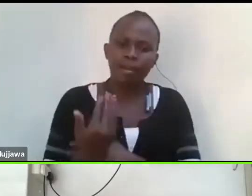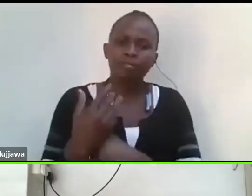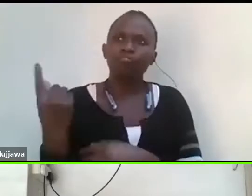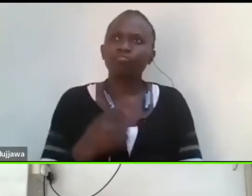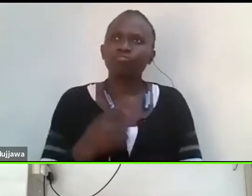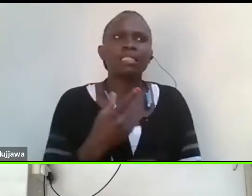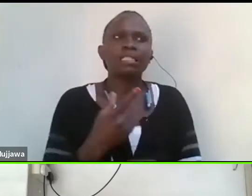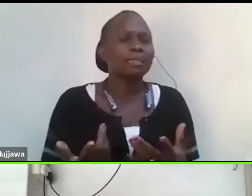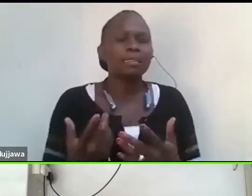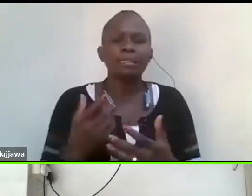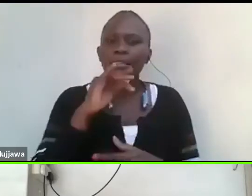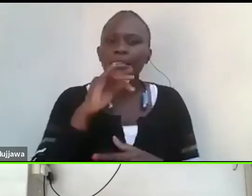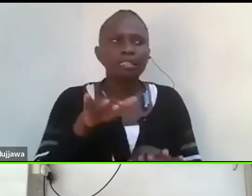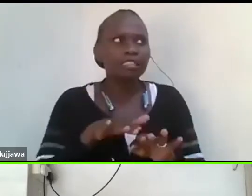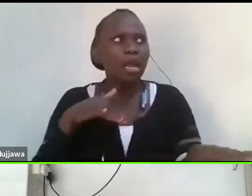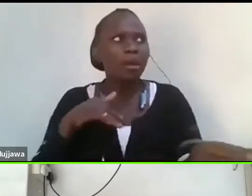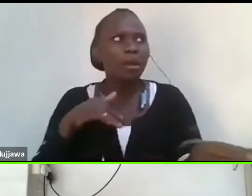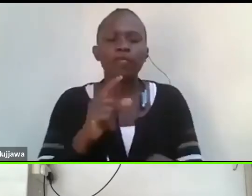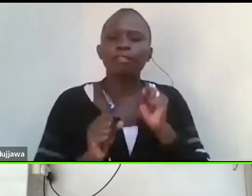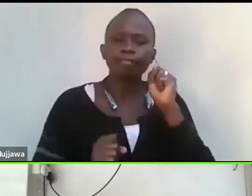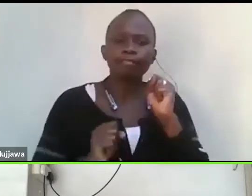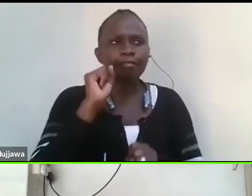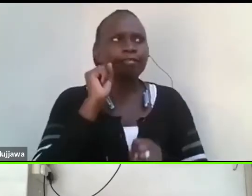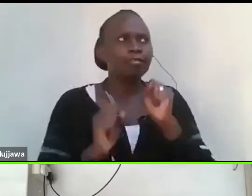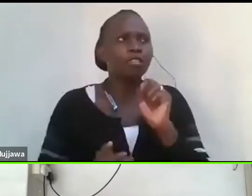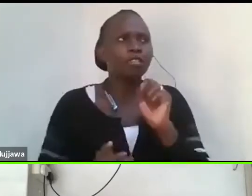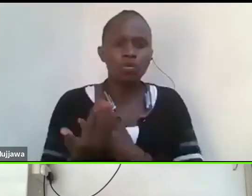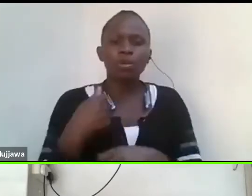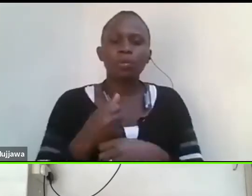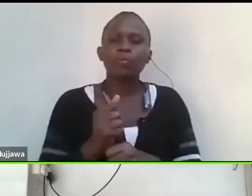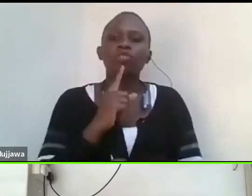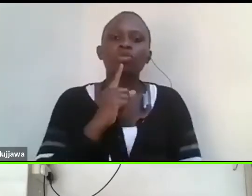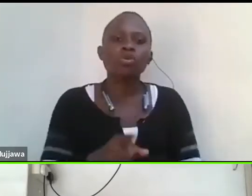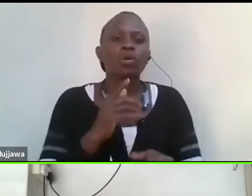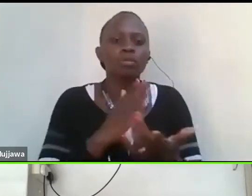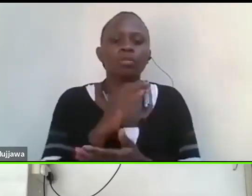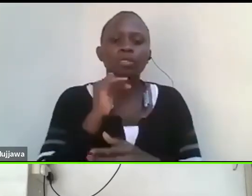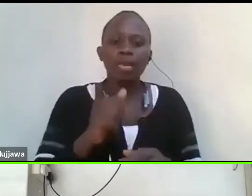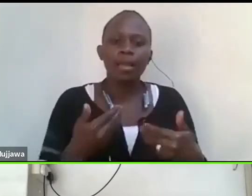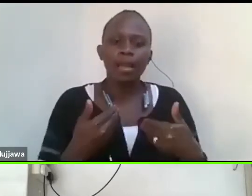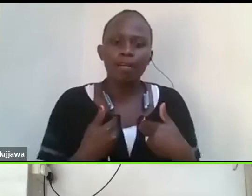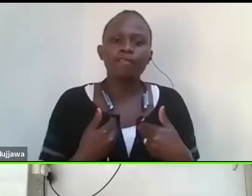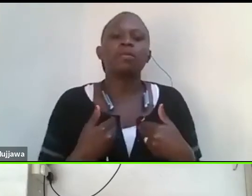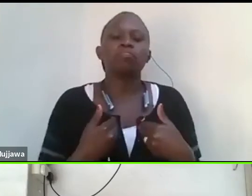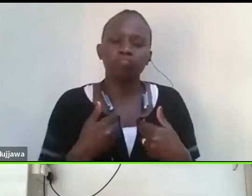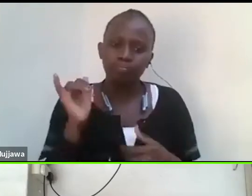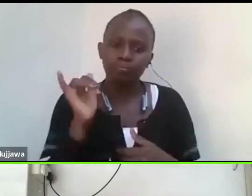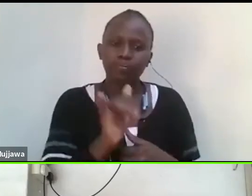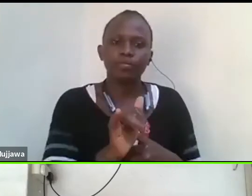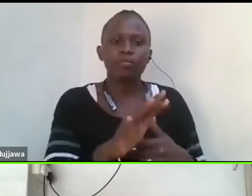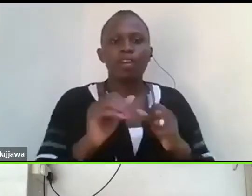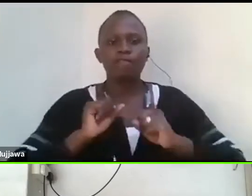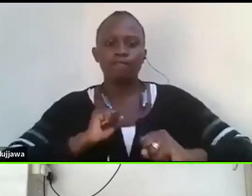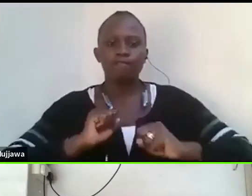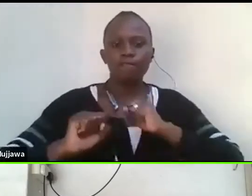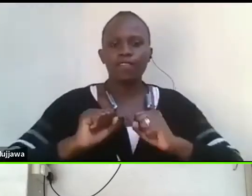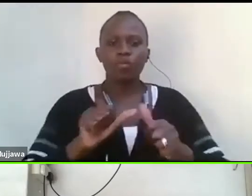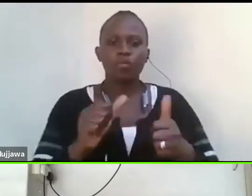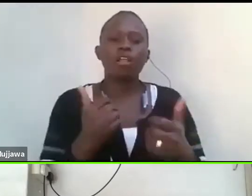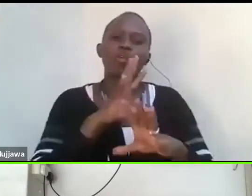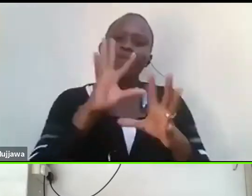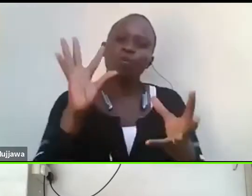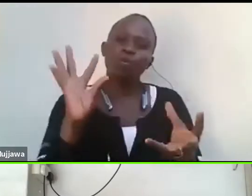find someone jogging early in the morning to ensure that they maintain, they keep that physical fitness. So all these in